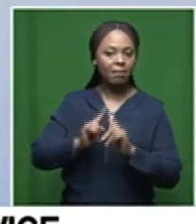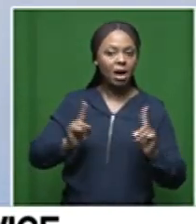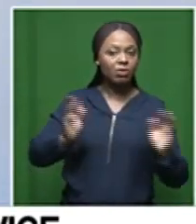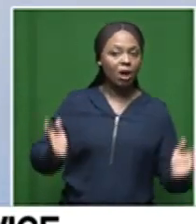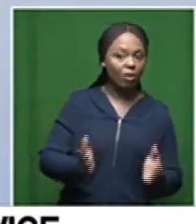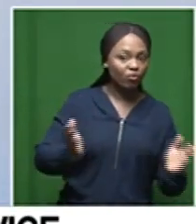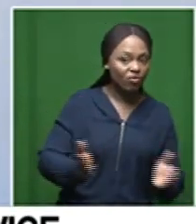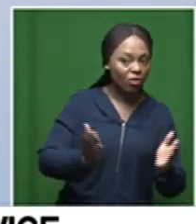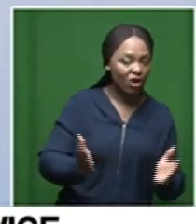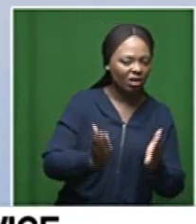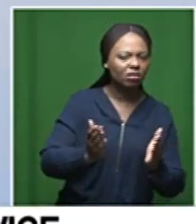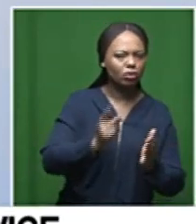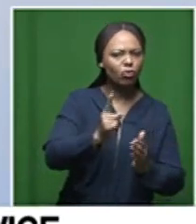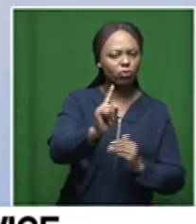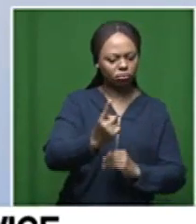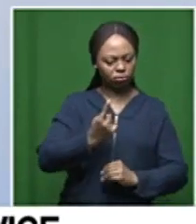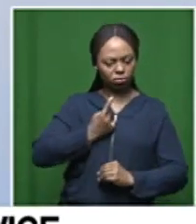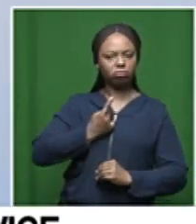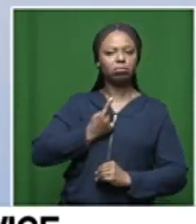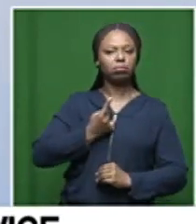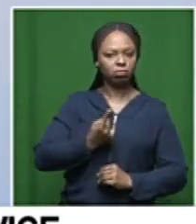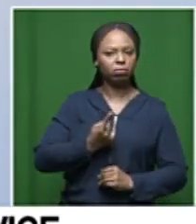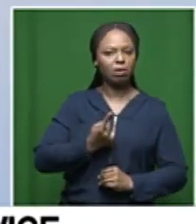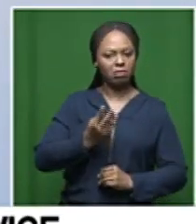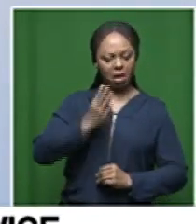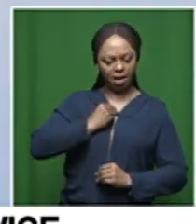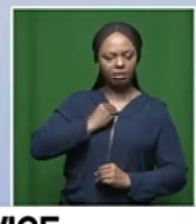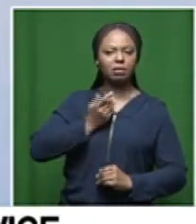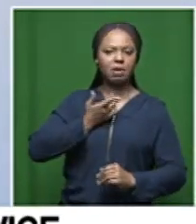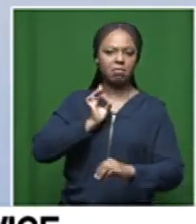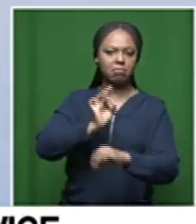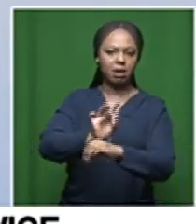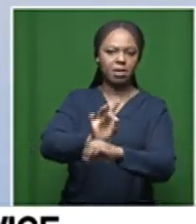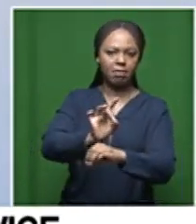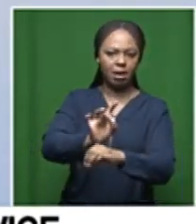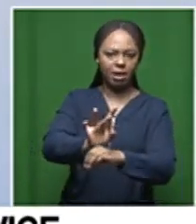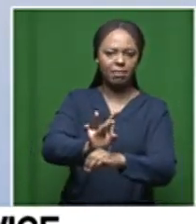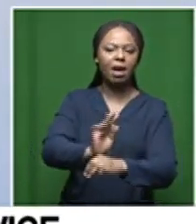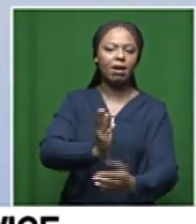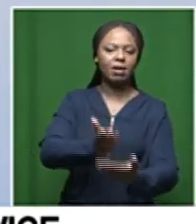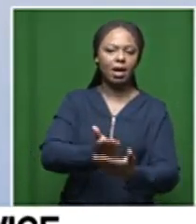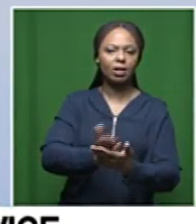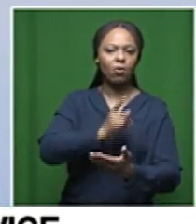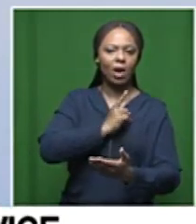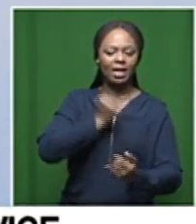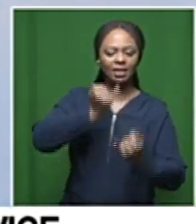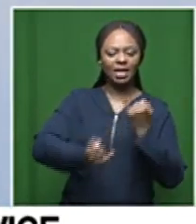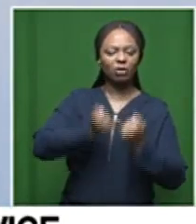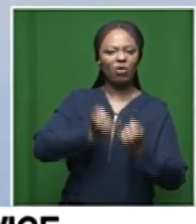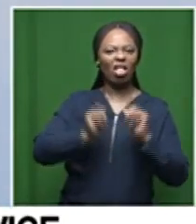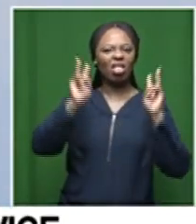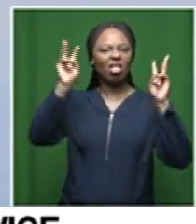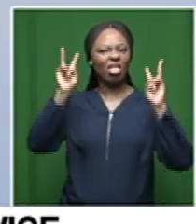do present, come to our sites and find out, because when we say safe sexual lifestyles, there's different definitions on